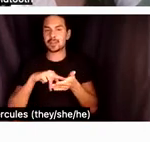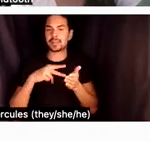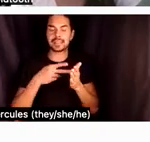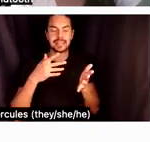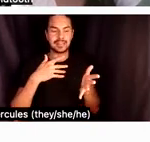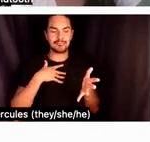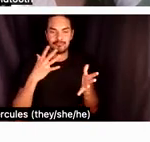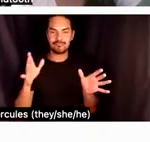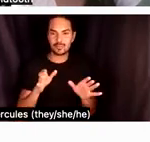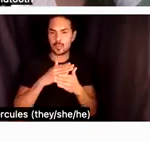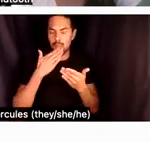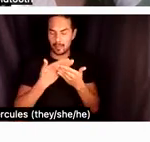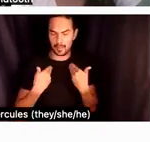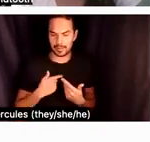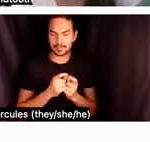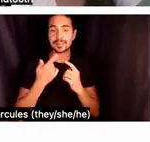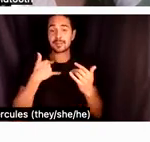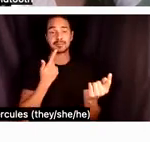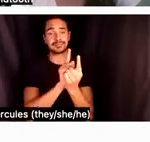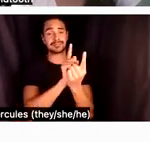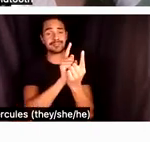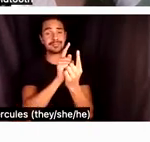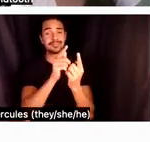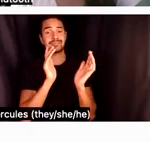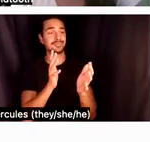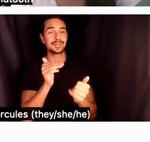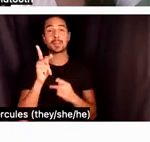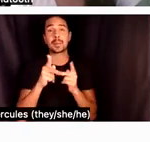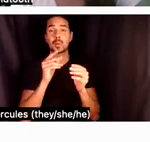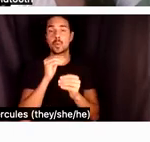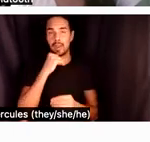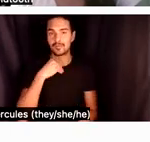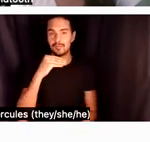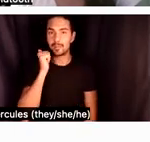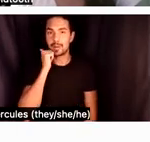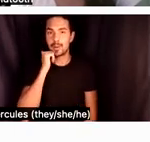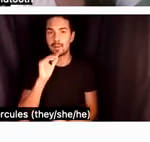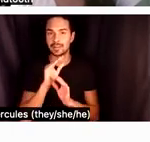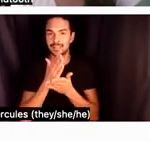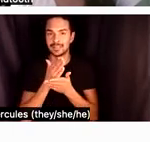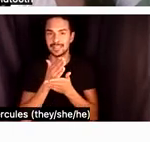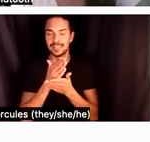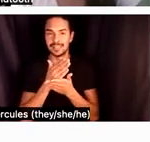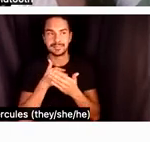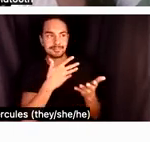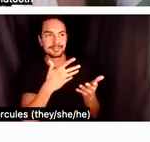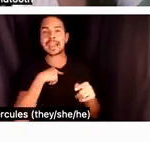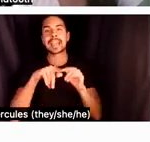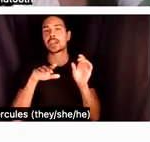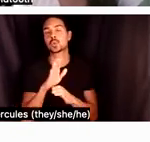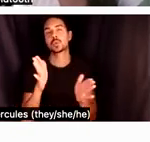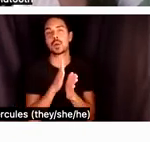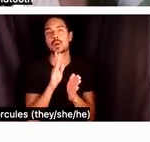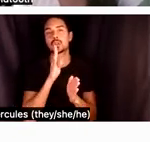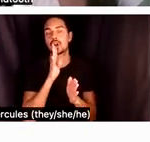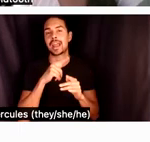to talk with people about menopause over coffee at a conference, because I can't do small talk, apparently. I just have to dive